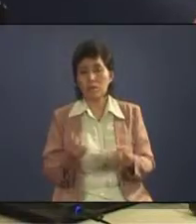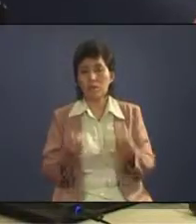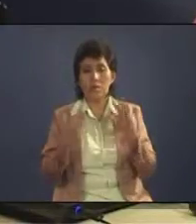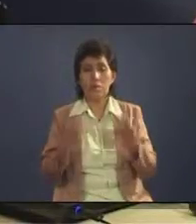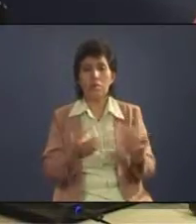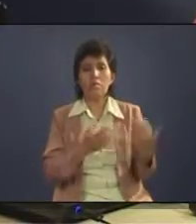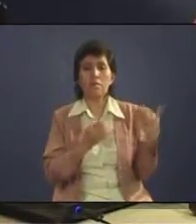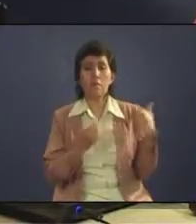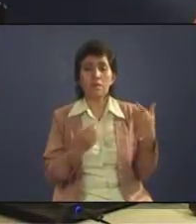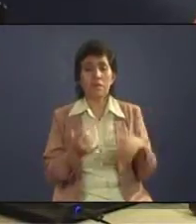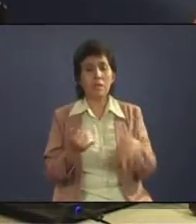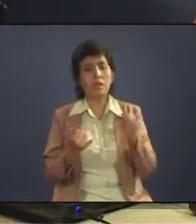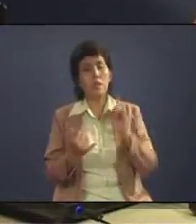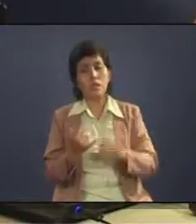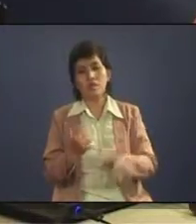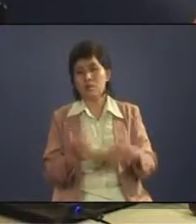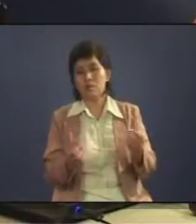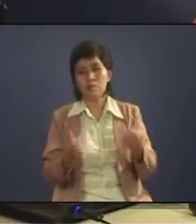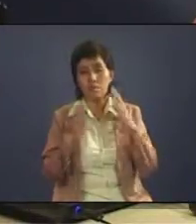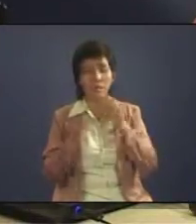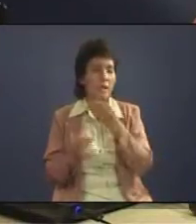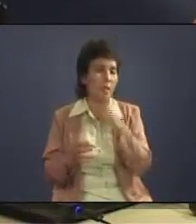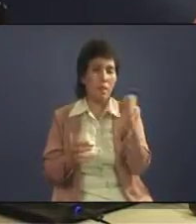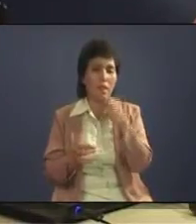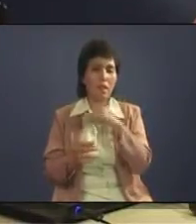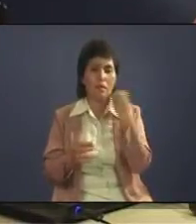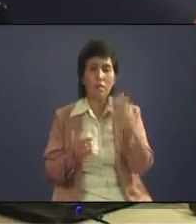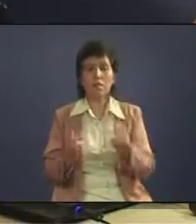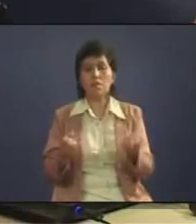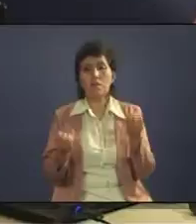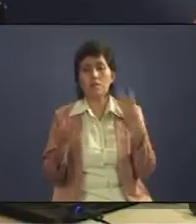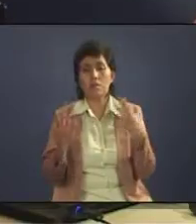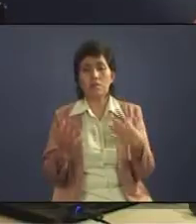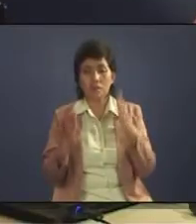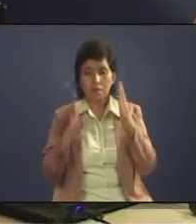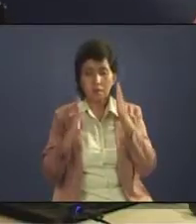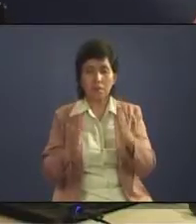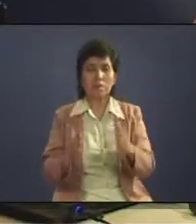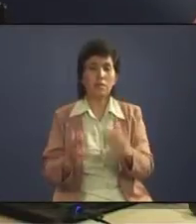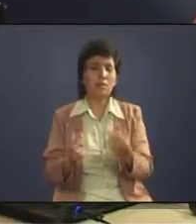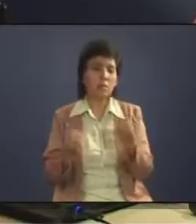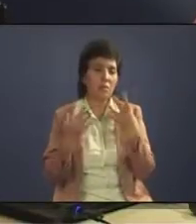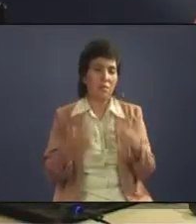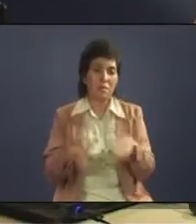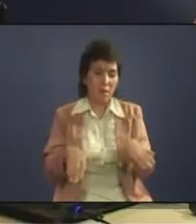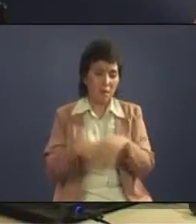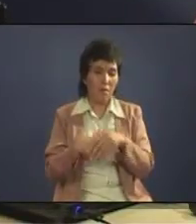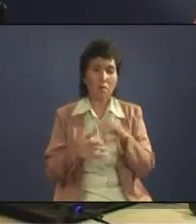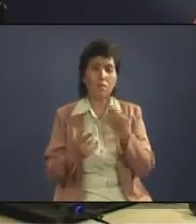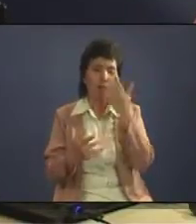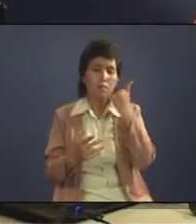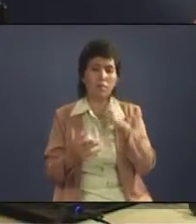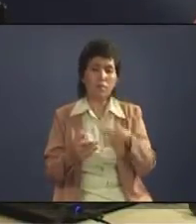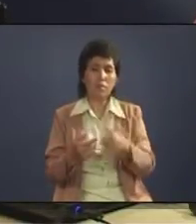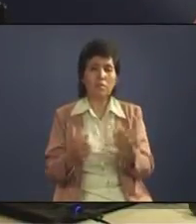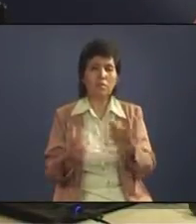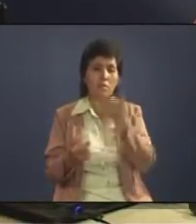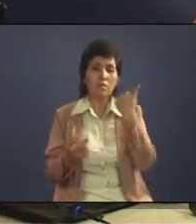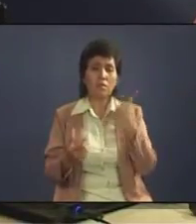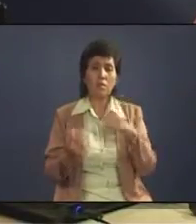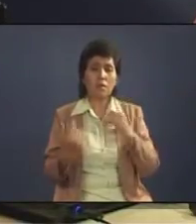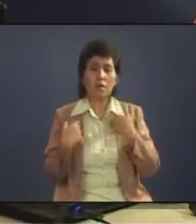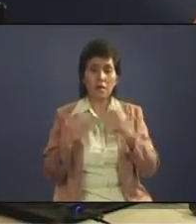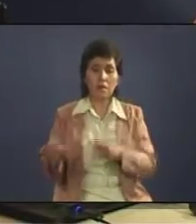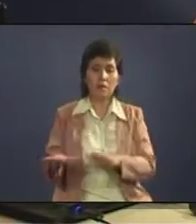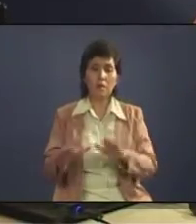they end up being divorced. But some people look in more in terms of the reward. They focus more on the child. Because I have a